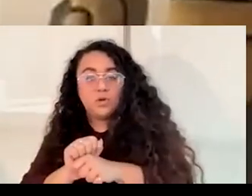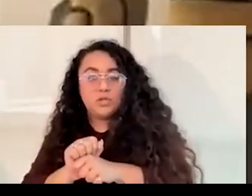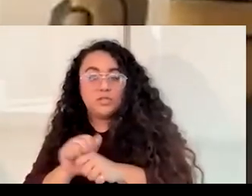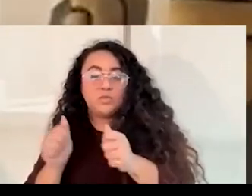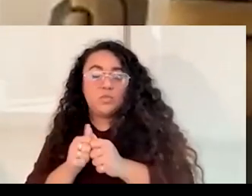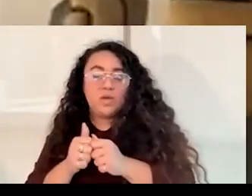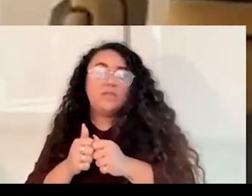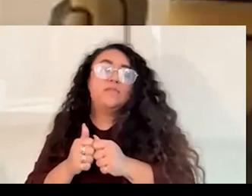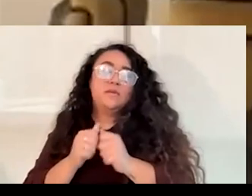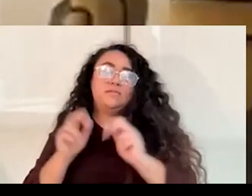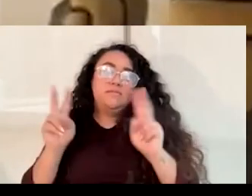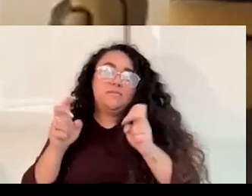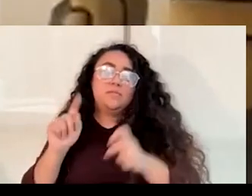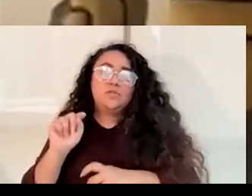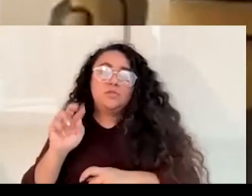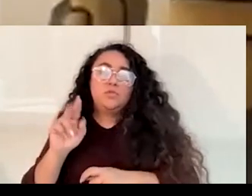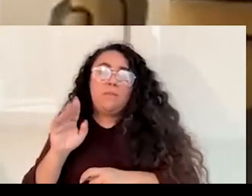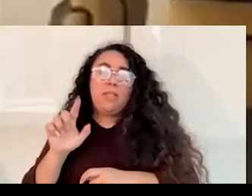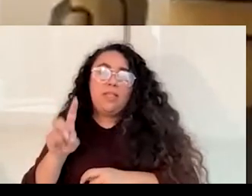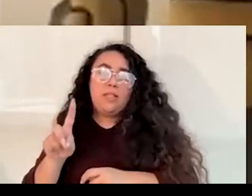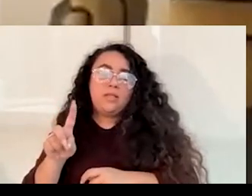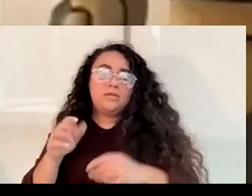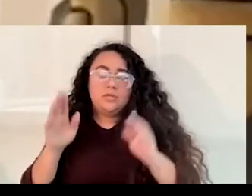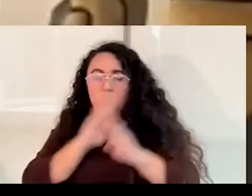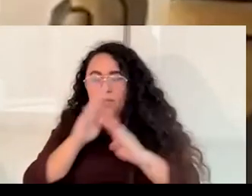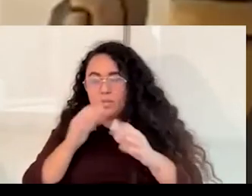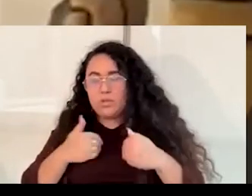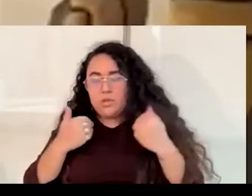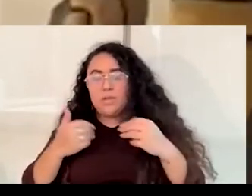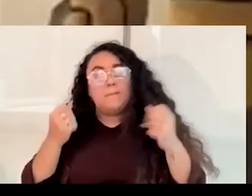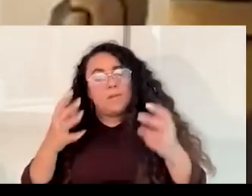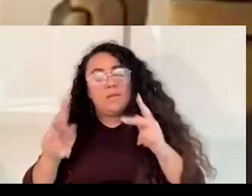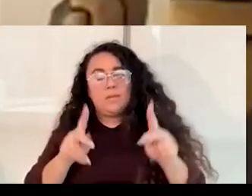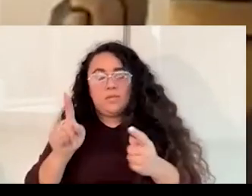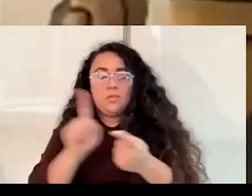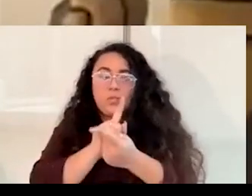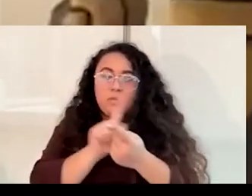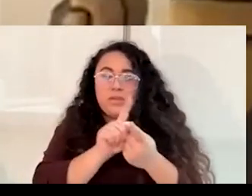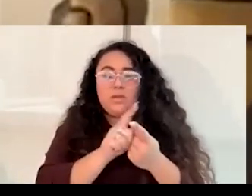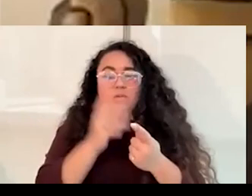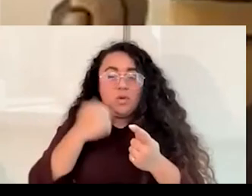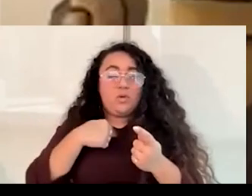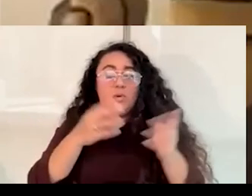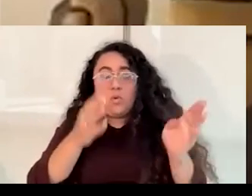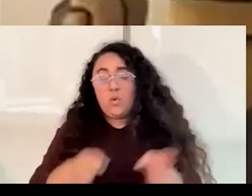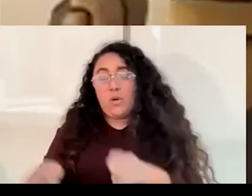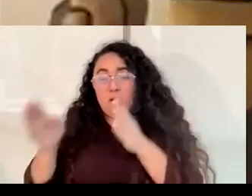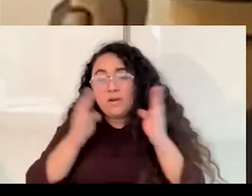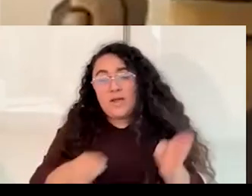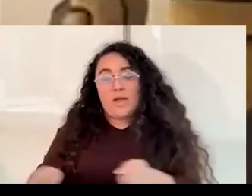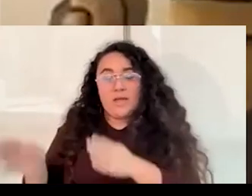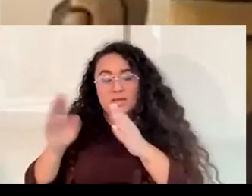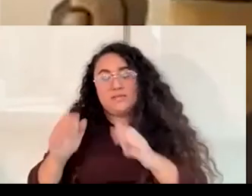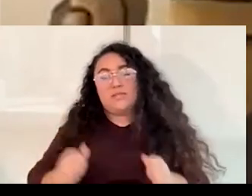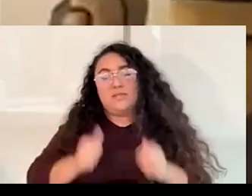youth, there are so many folks that we encounter because we organize survivors. What I tell folks what we